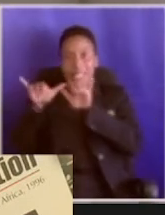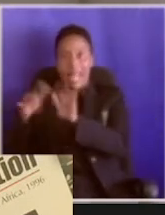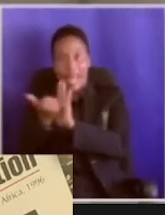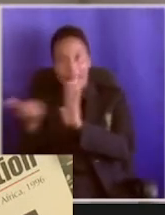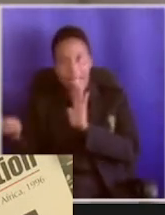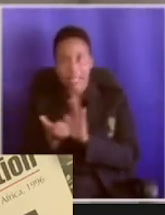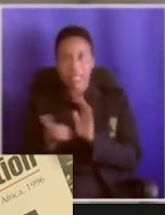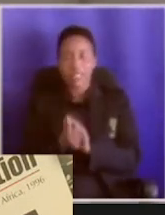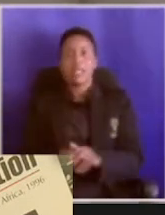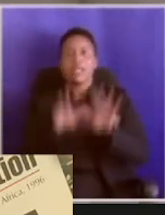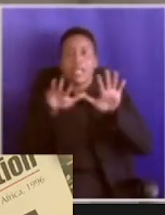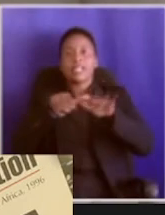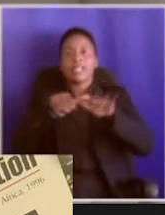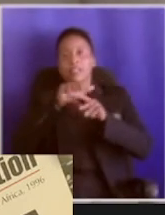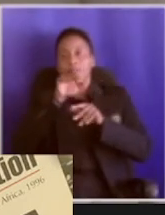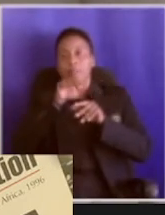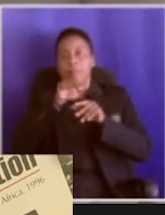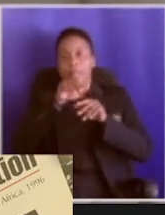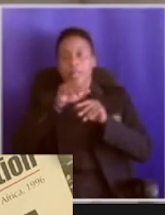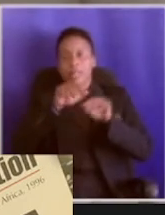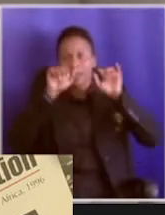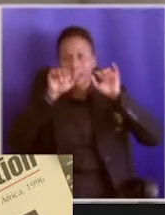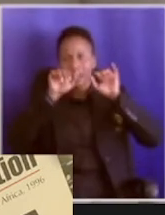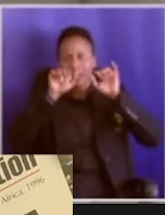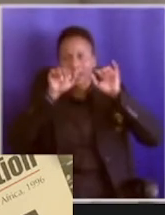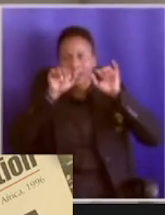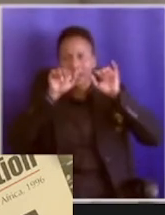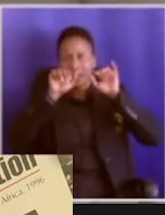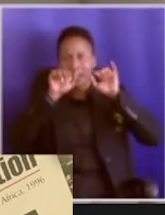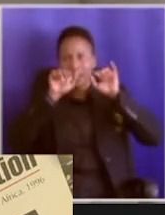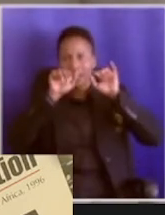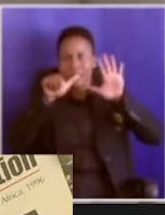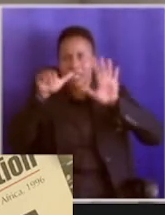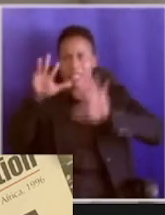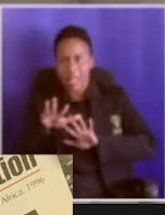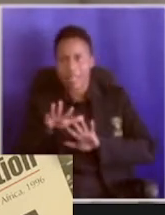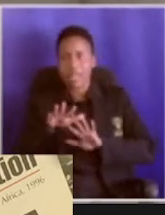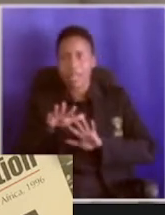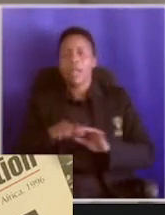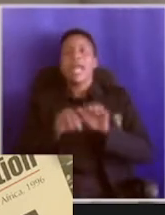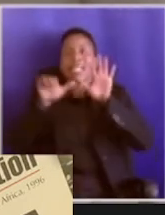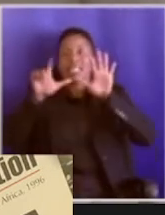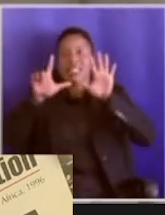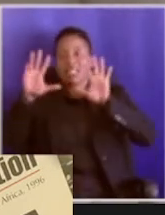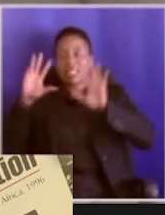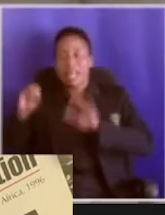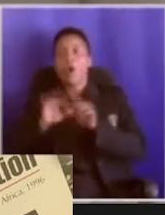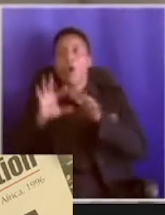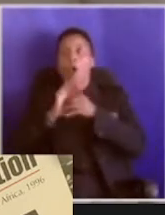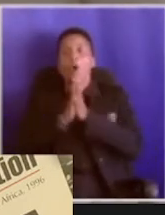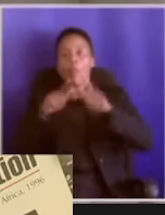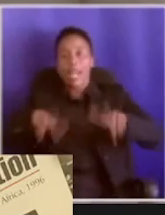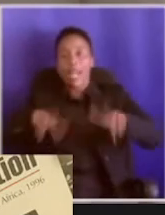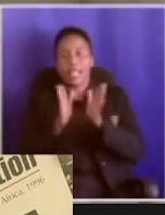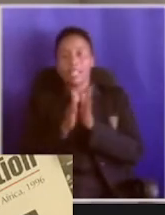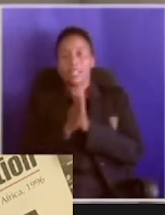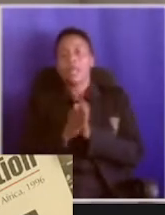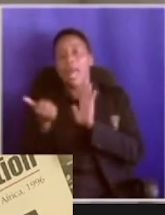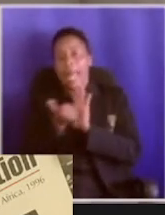Bantu Self-Governing Act, and the 1971 Homelands Constitution Act, to name but a